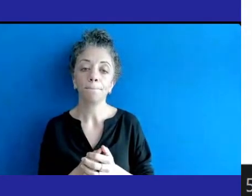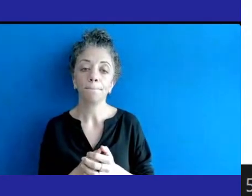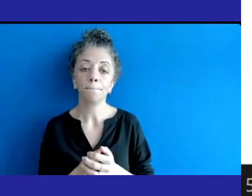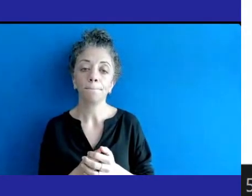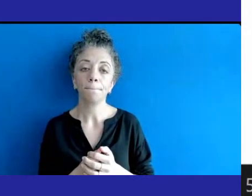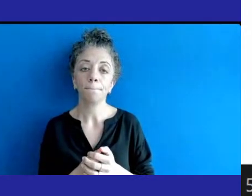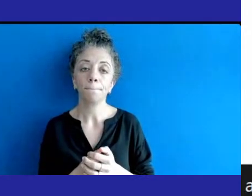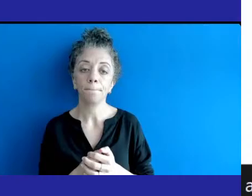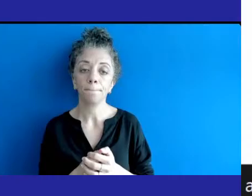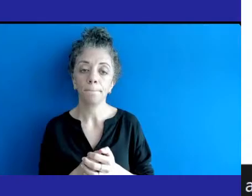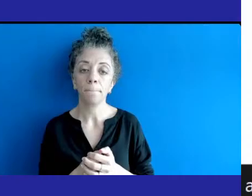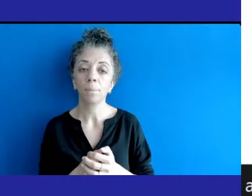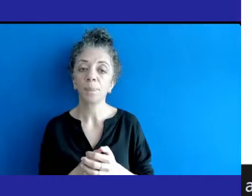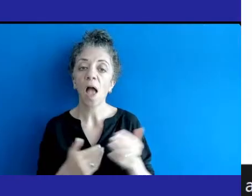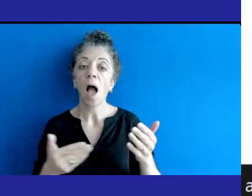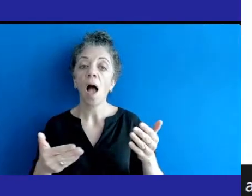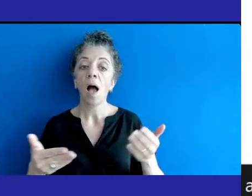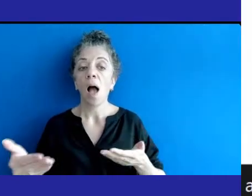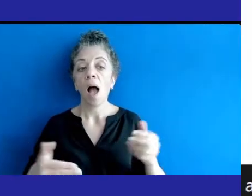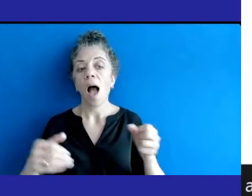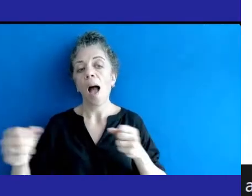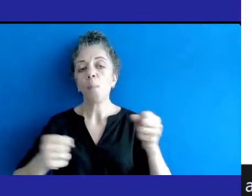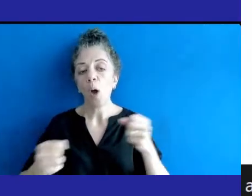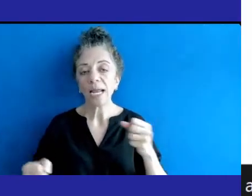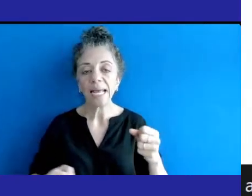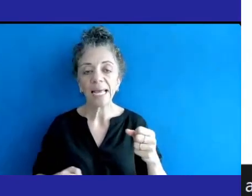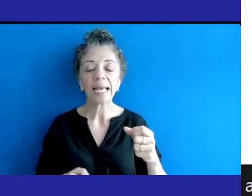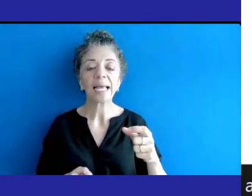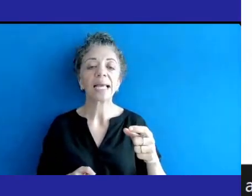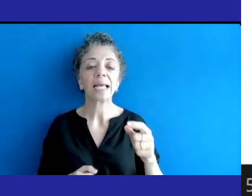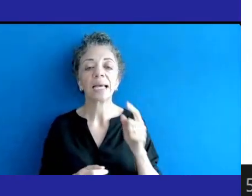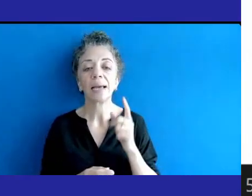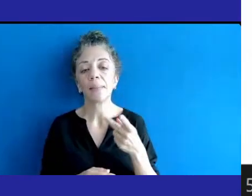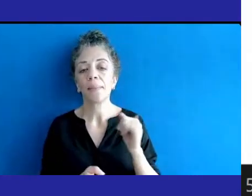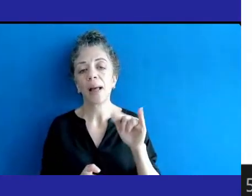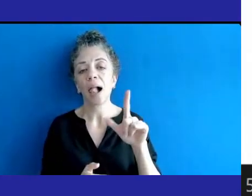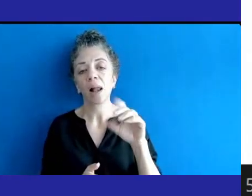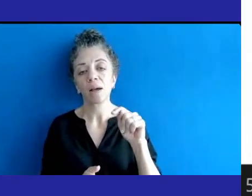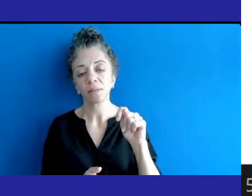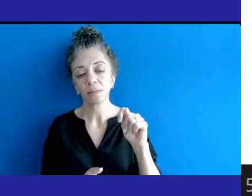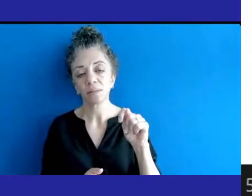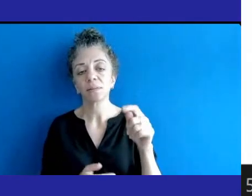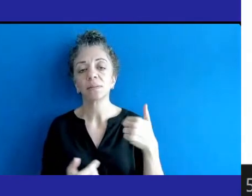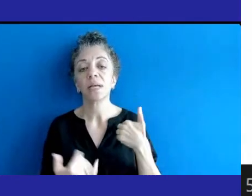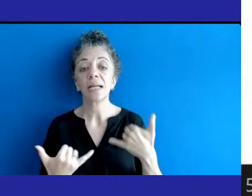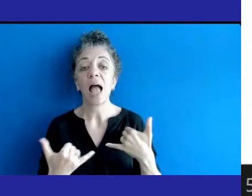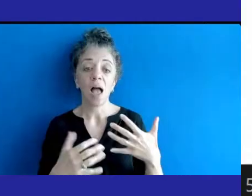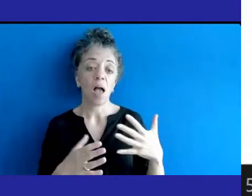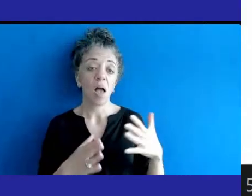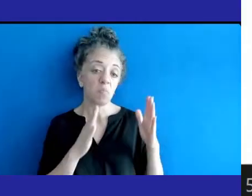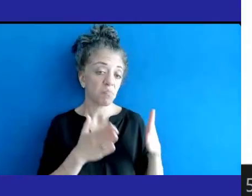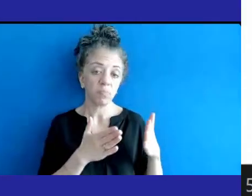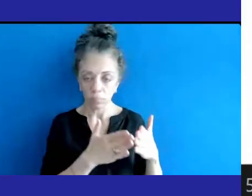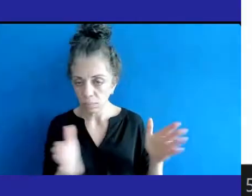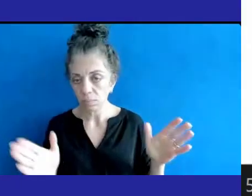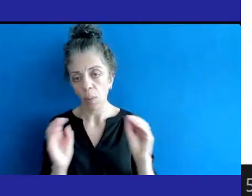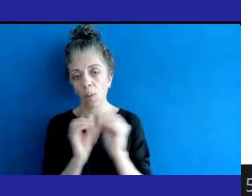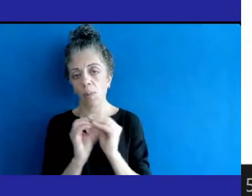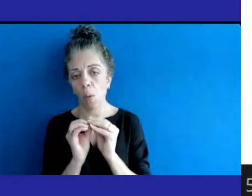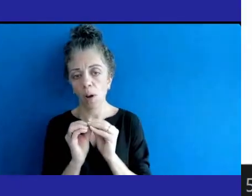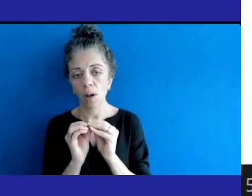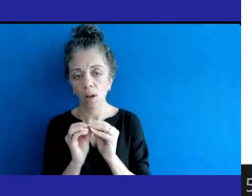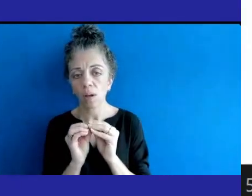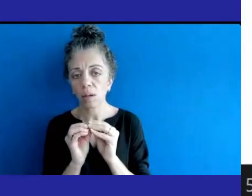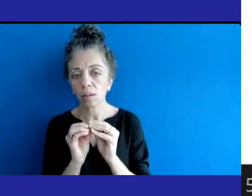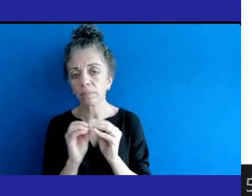Onboarding, we again did a comparison, current state, which is more decentralized, to a more centralized approach with Salesforce Marketing Cloud.